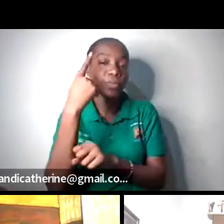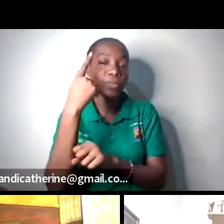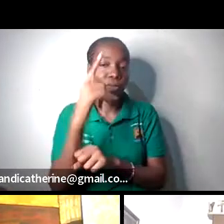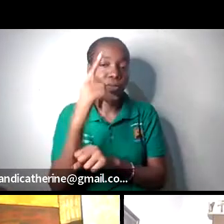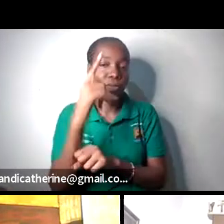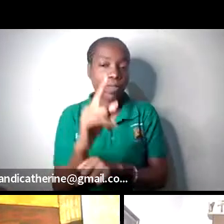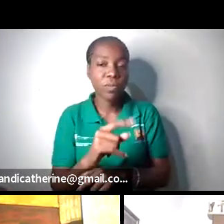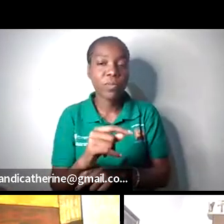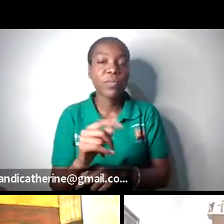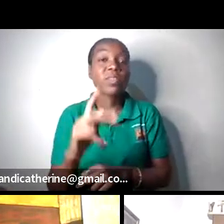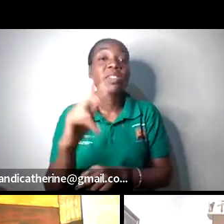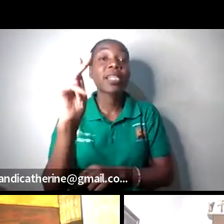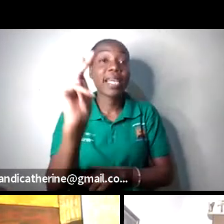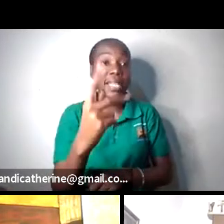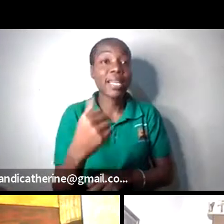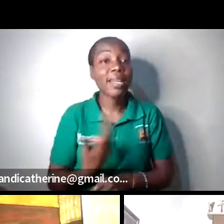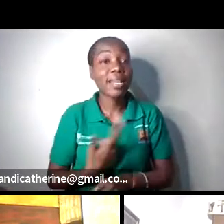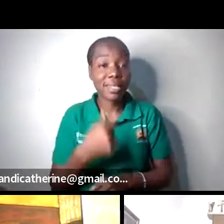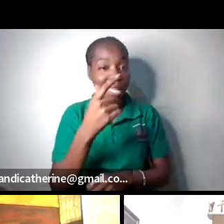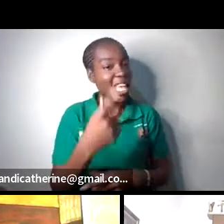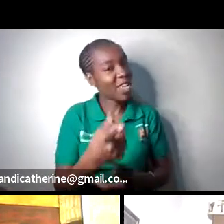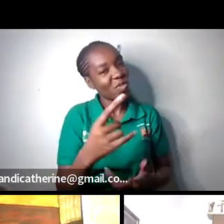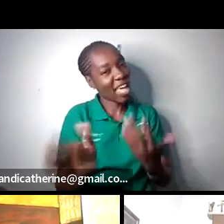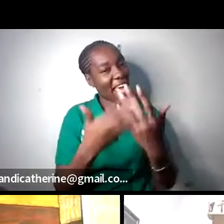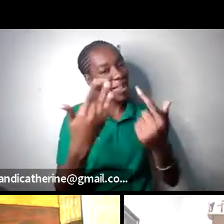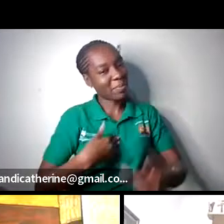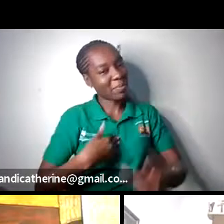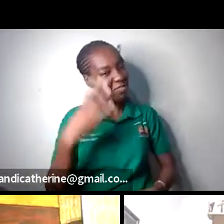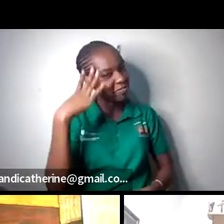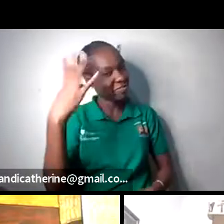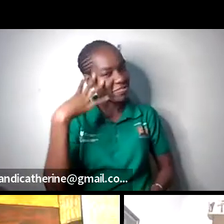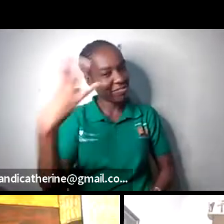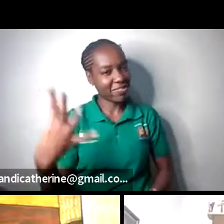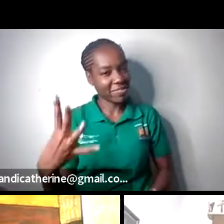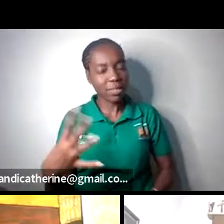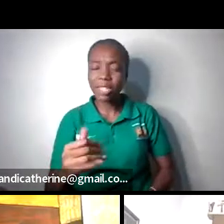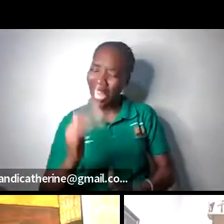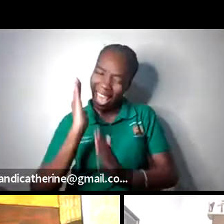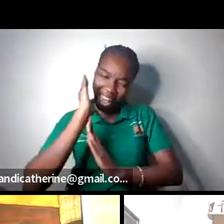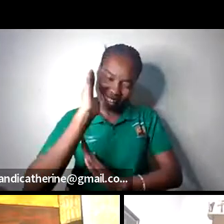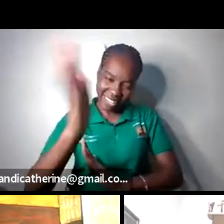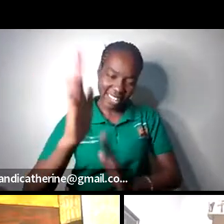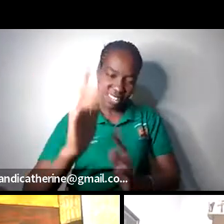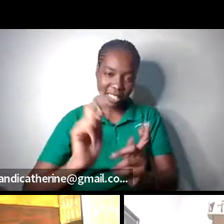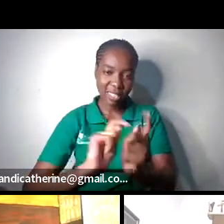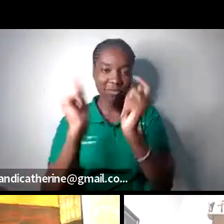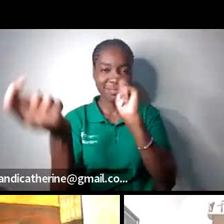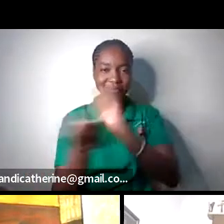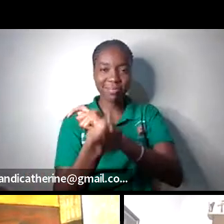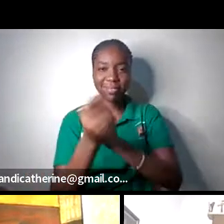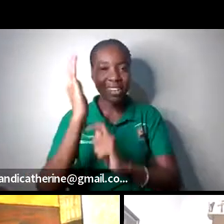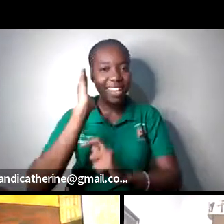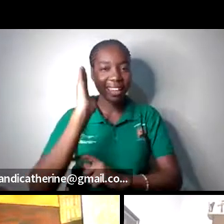say kunichanua, combing me. That is direct translation for enlightening